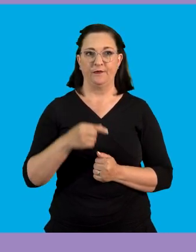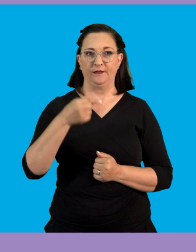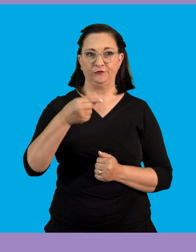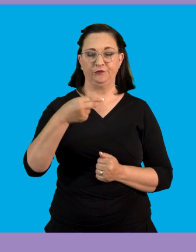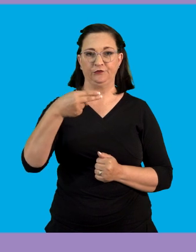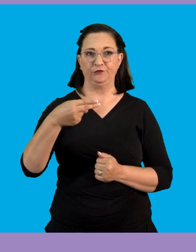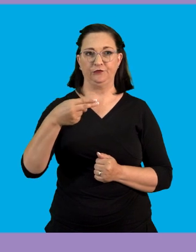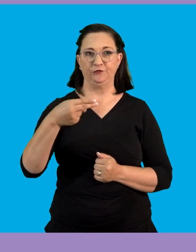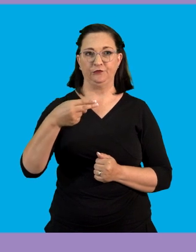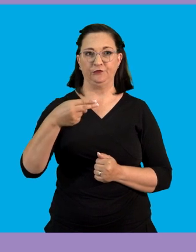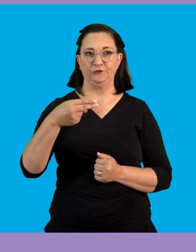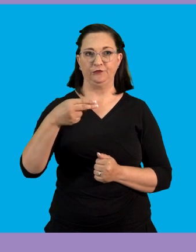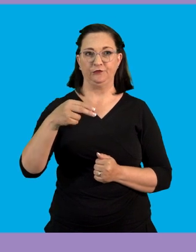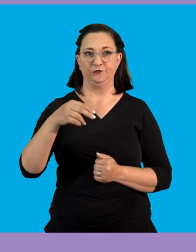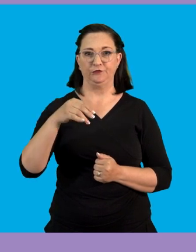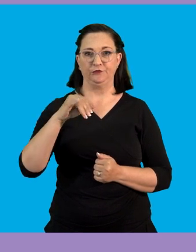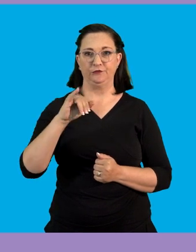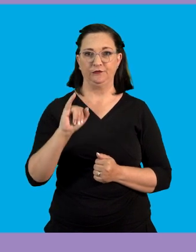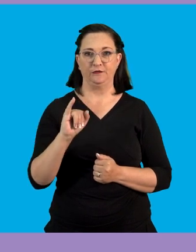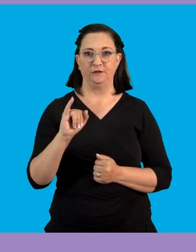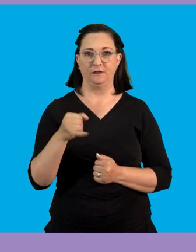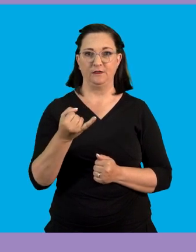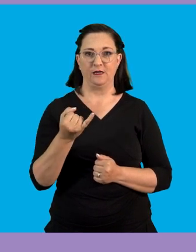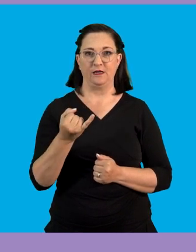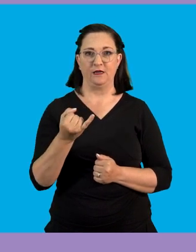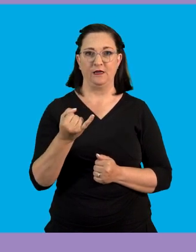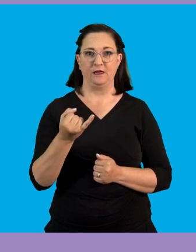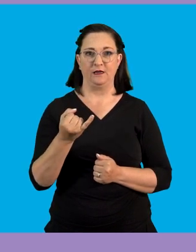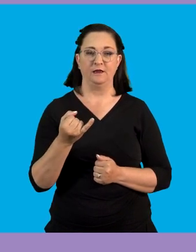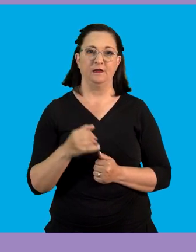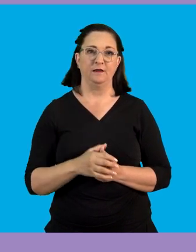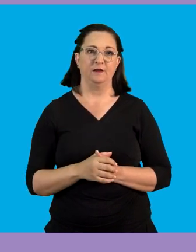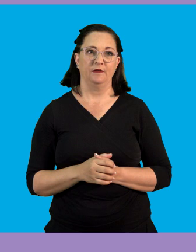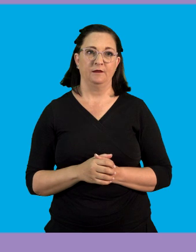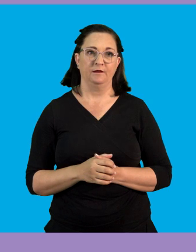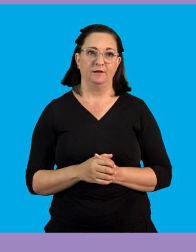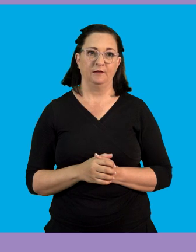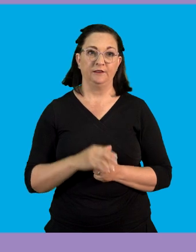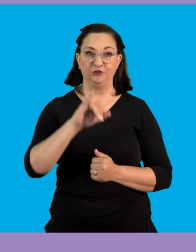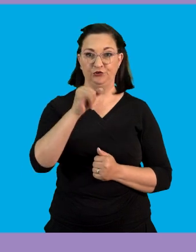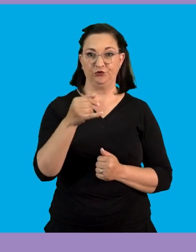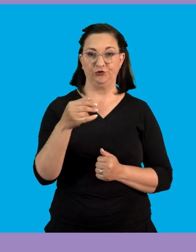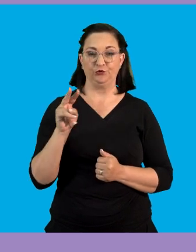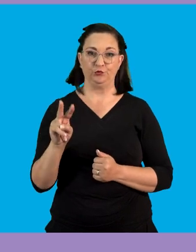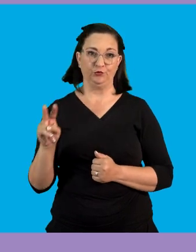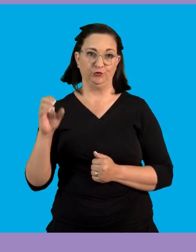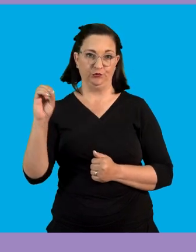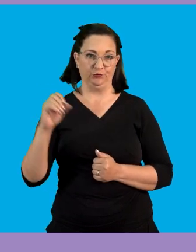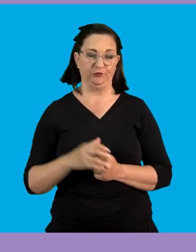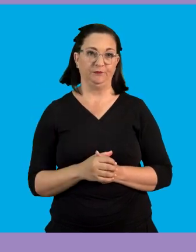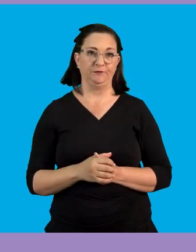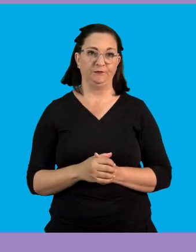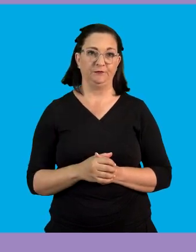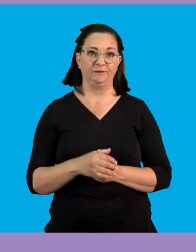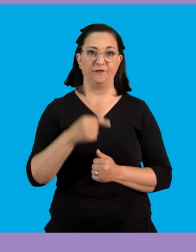In triangle GHI, angle G equals to angle J, and equals to 22